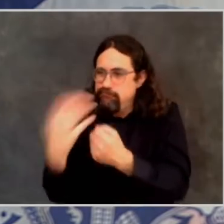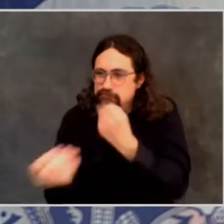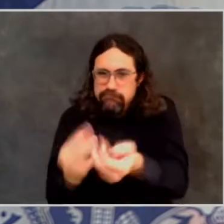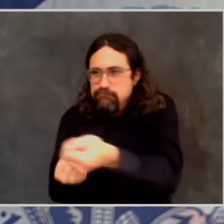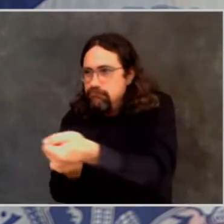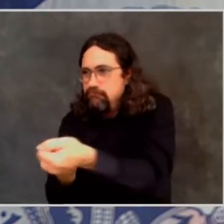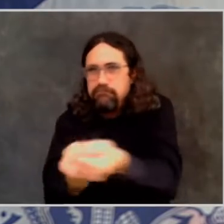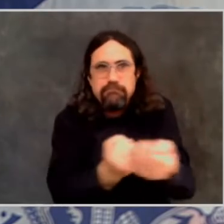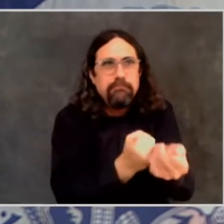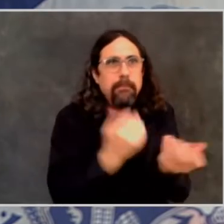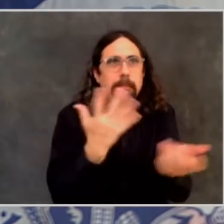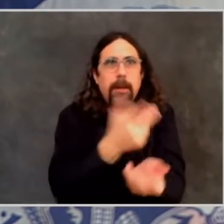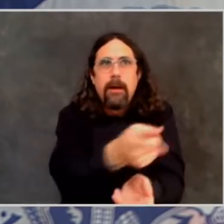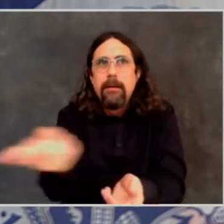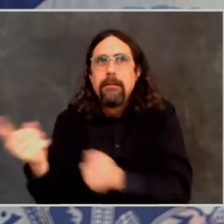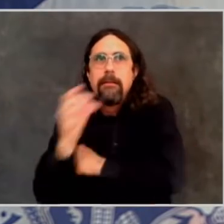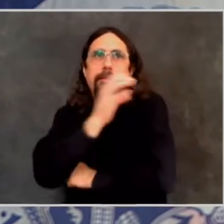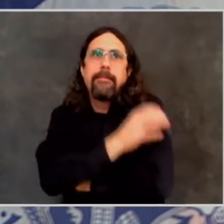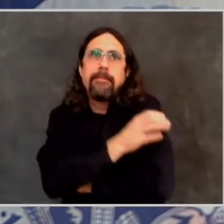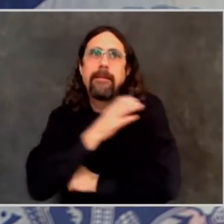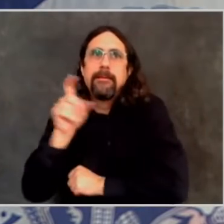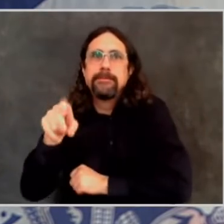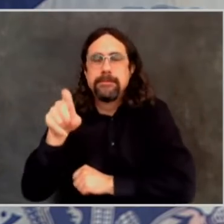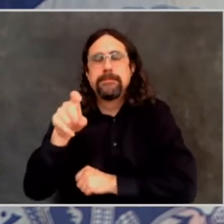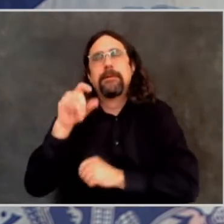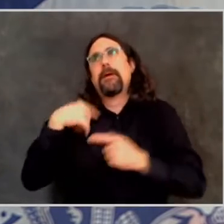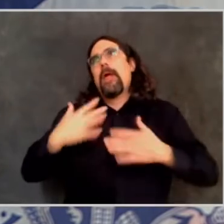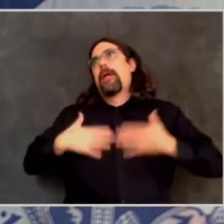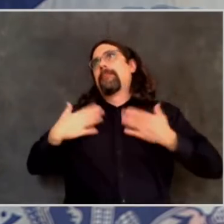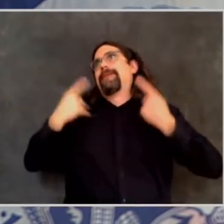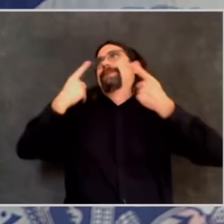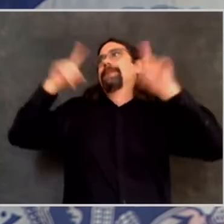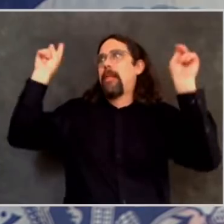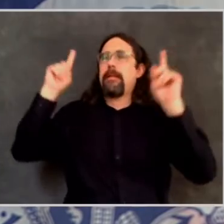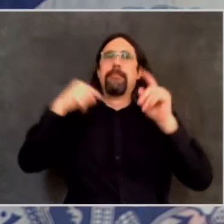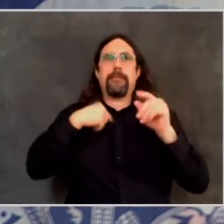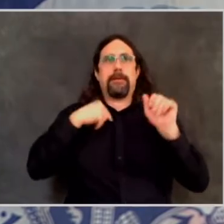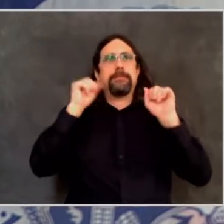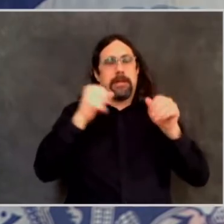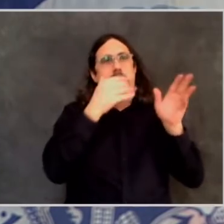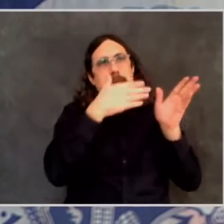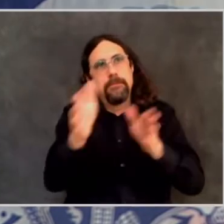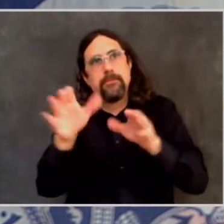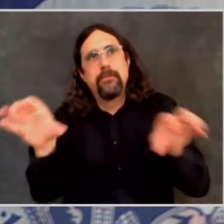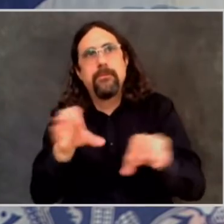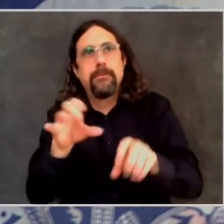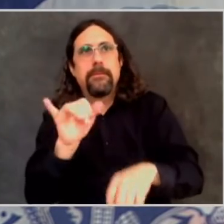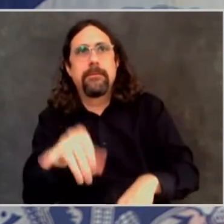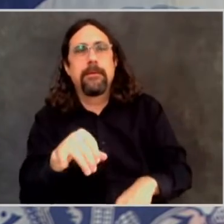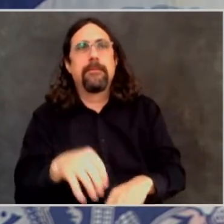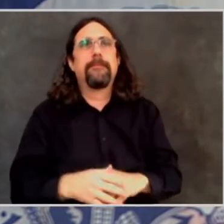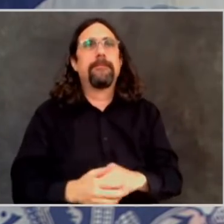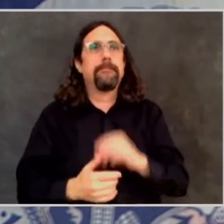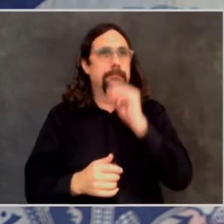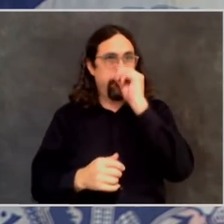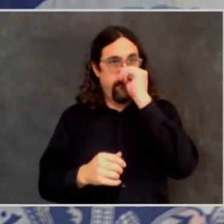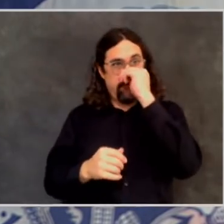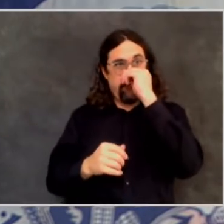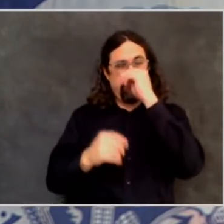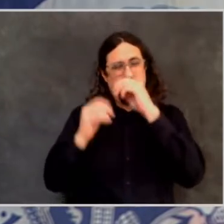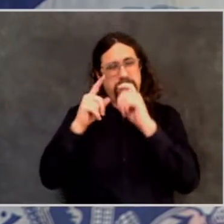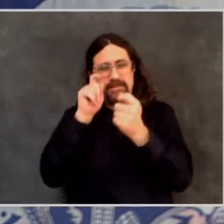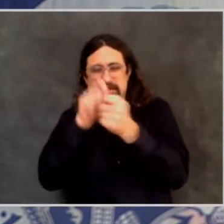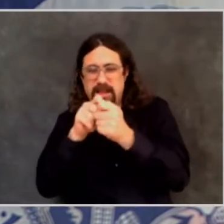way. Some of it can be done remotely, but some of it really can't to be effective. To your very good question about the